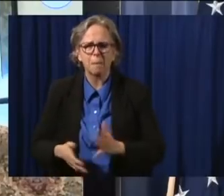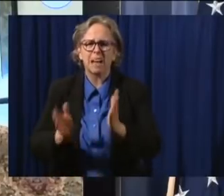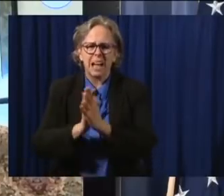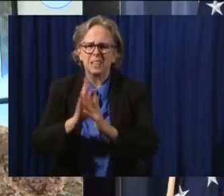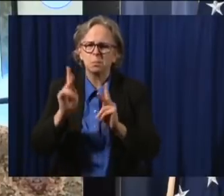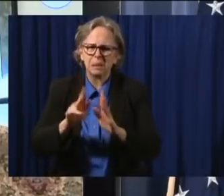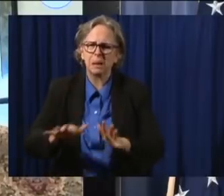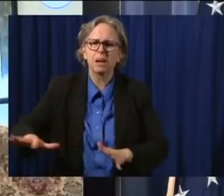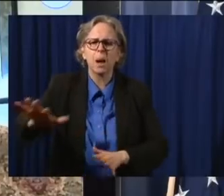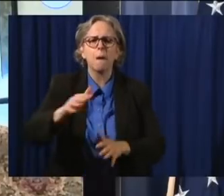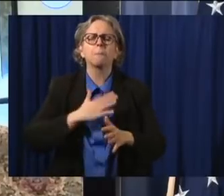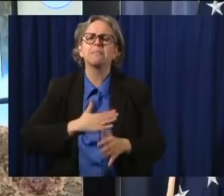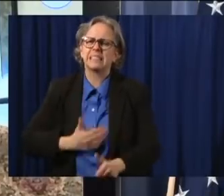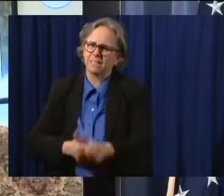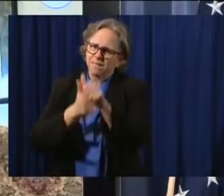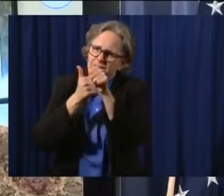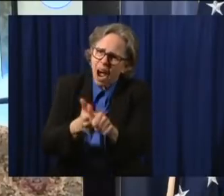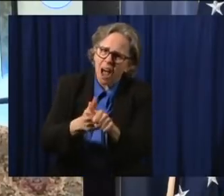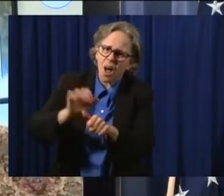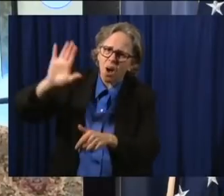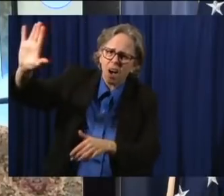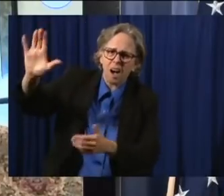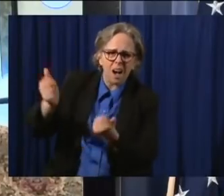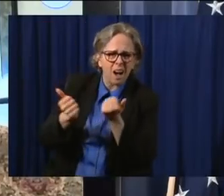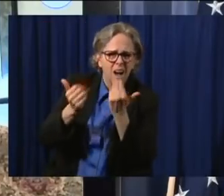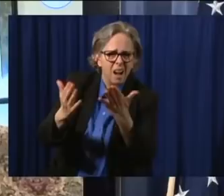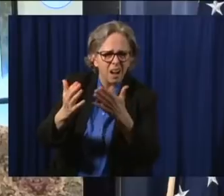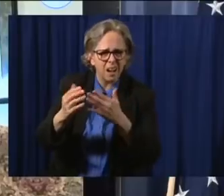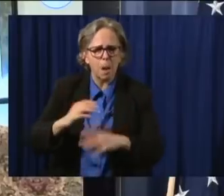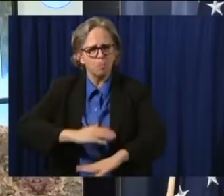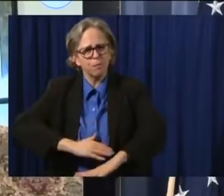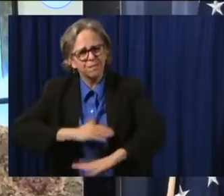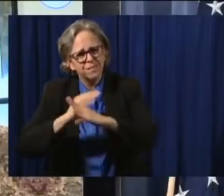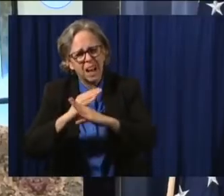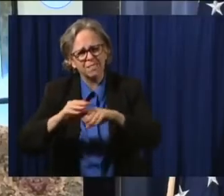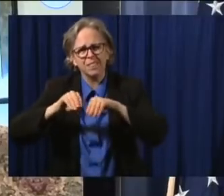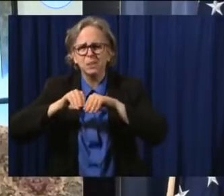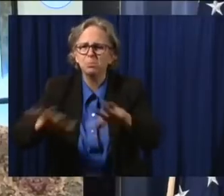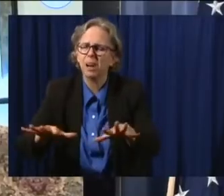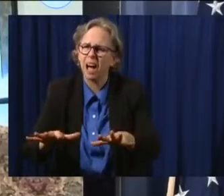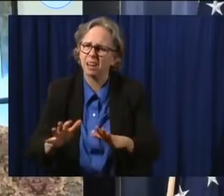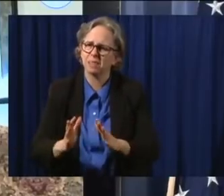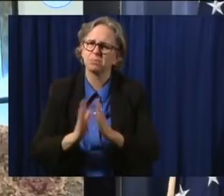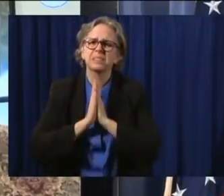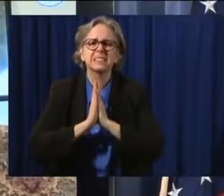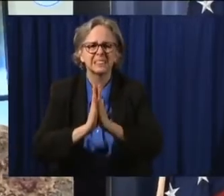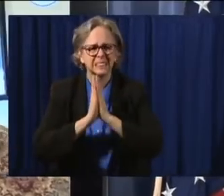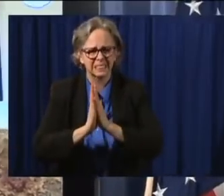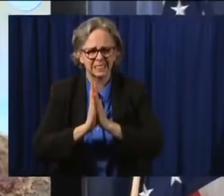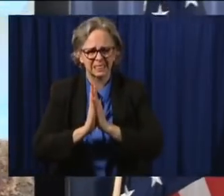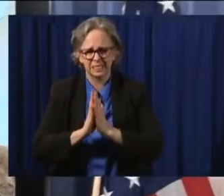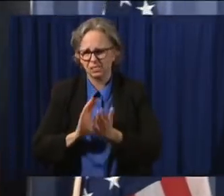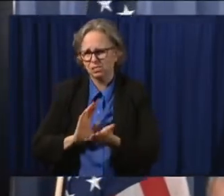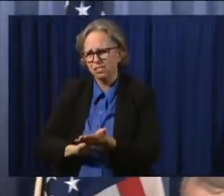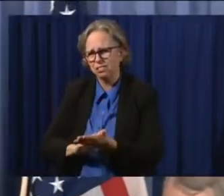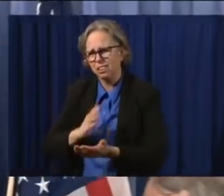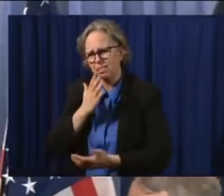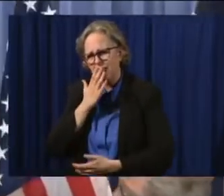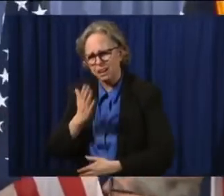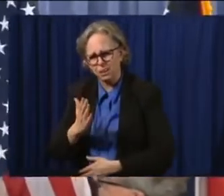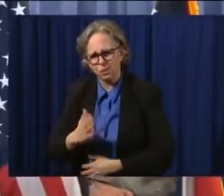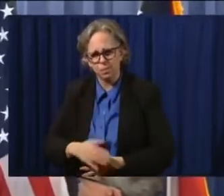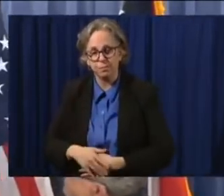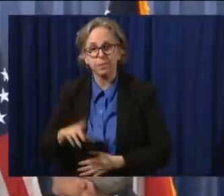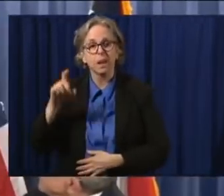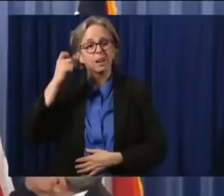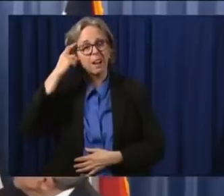to prevent furthering this pandemic. Thank you. Well, thank you, Jeff,